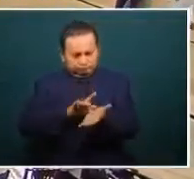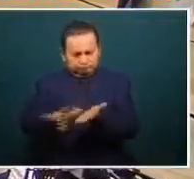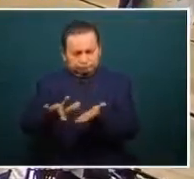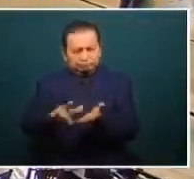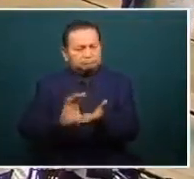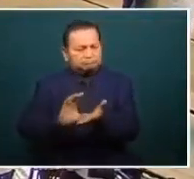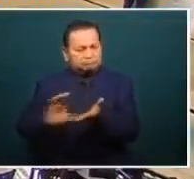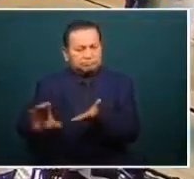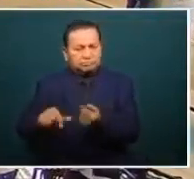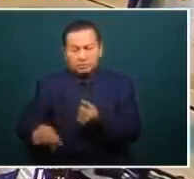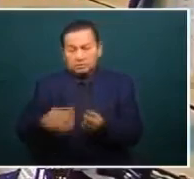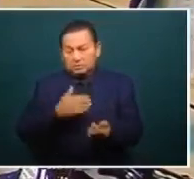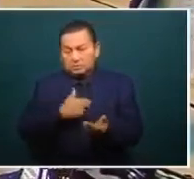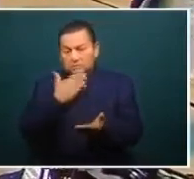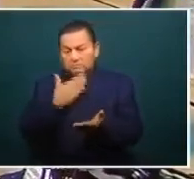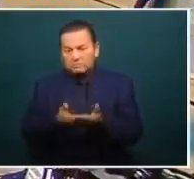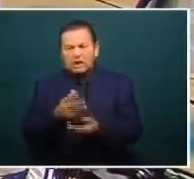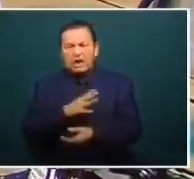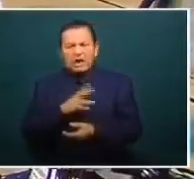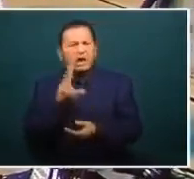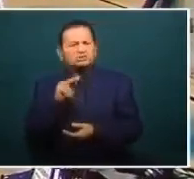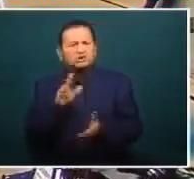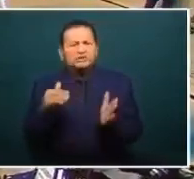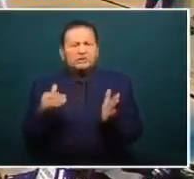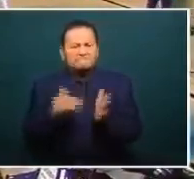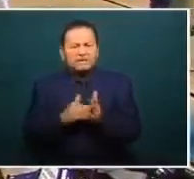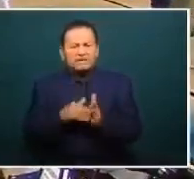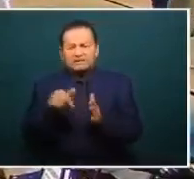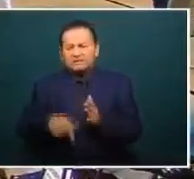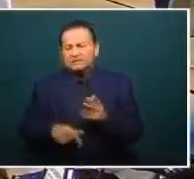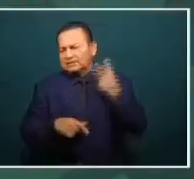to all the producers of coffee.